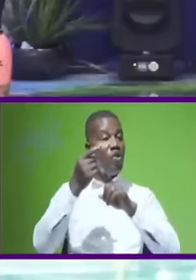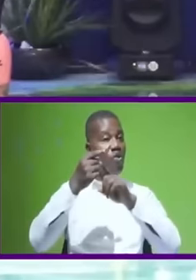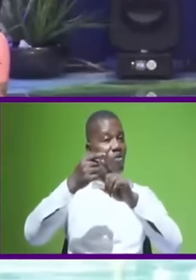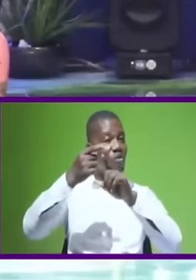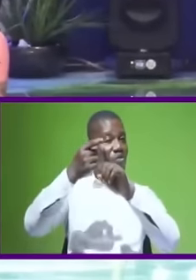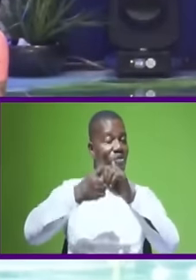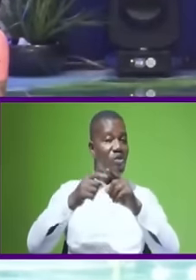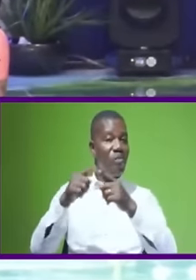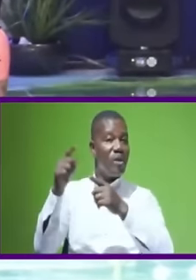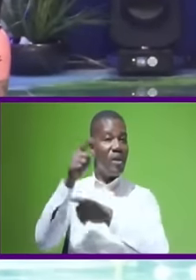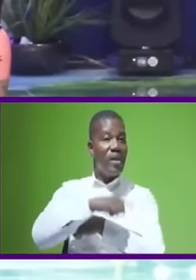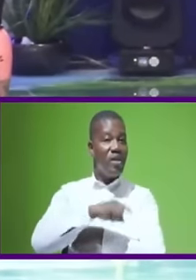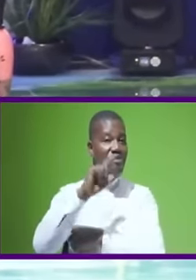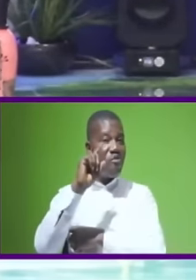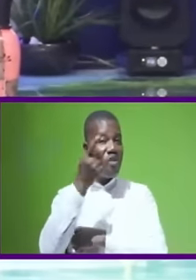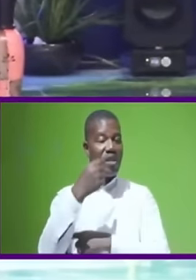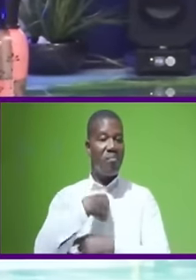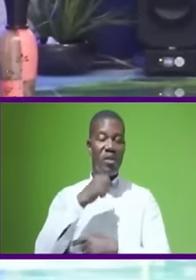men sesai